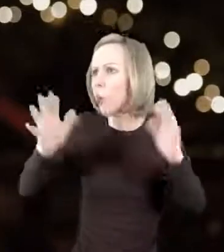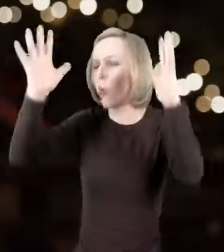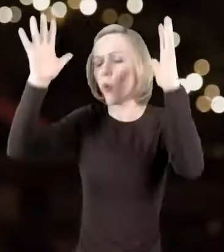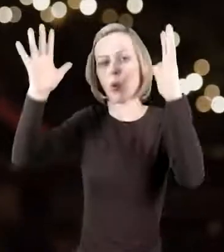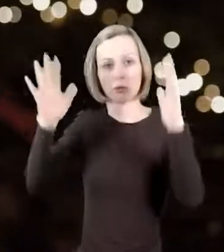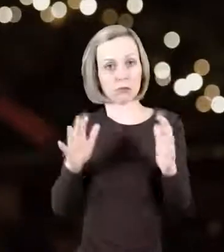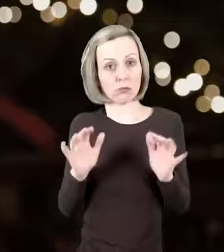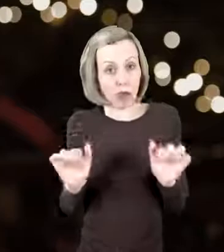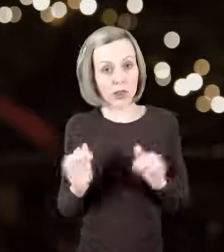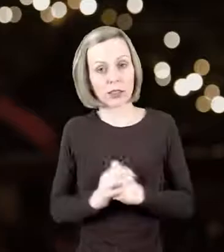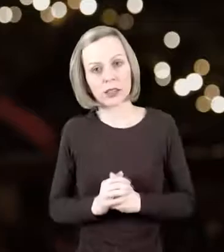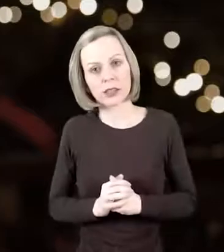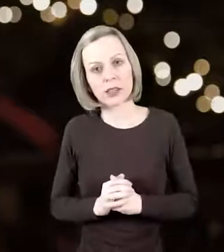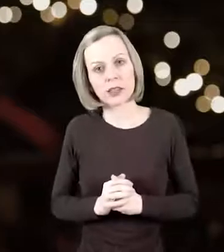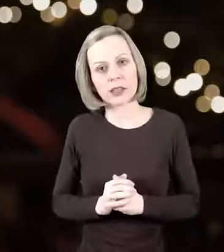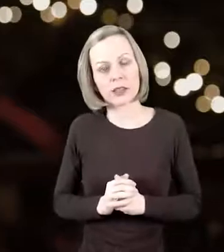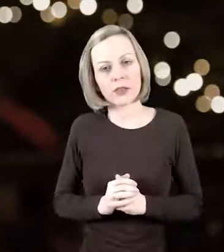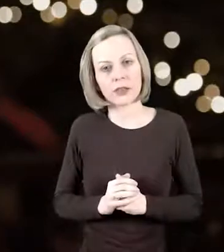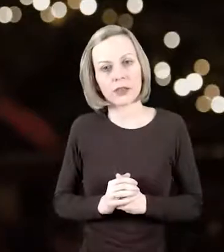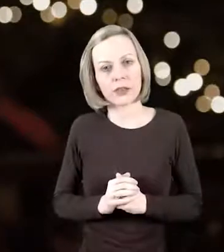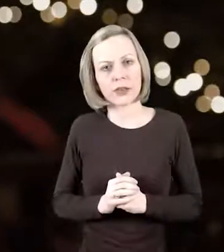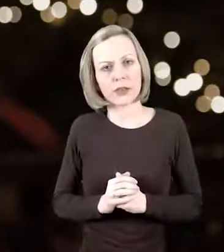And we rejoice, and rightly.